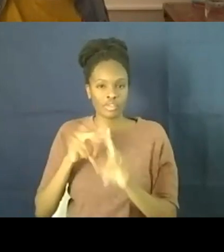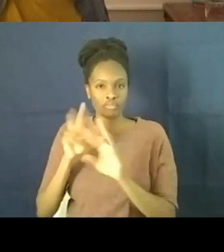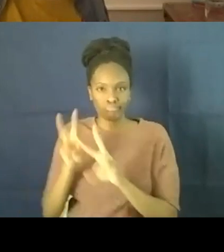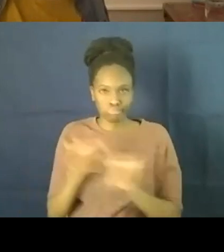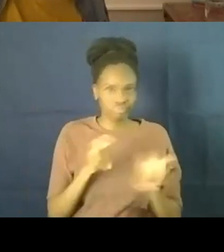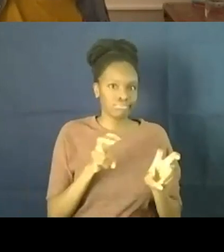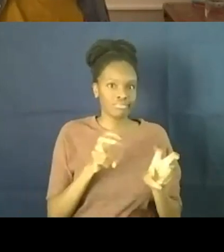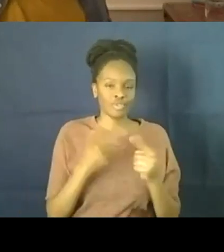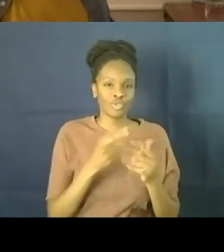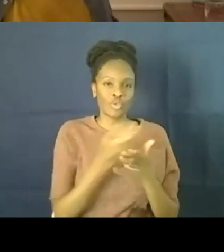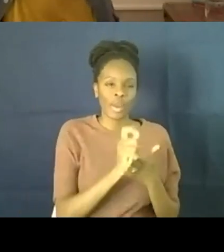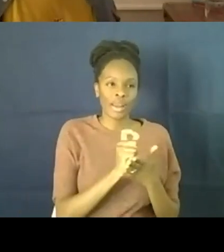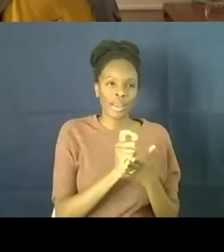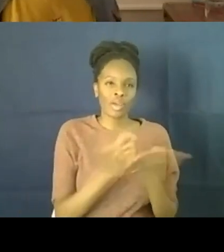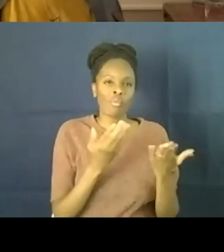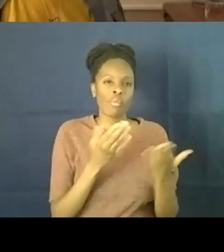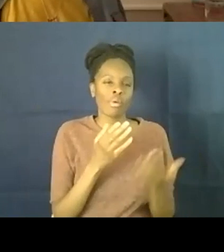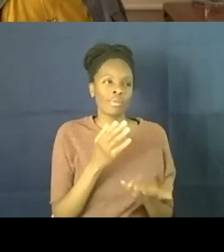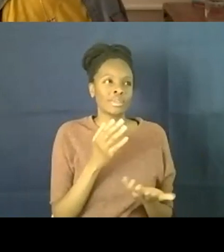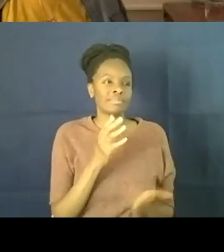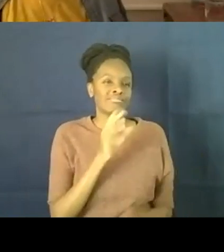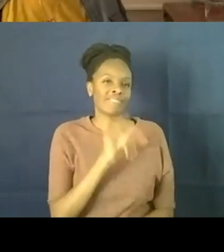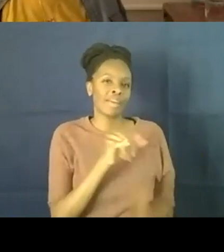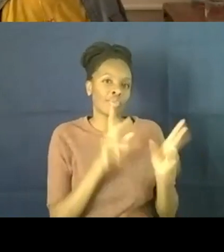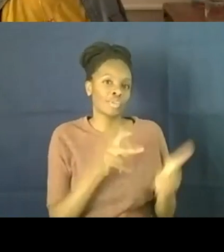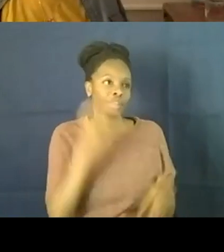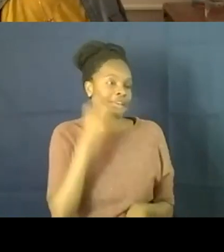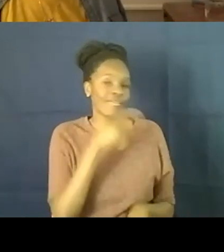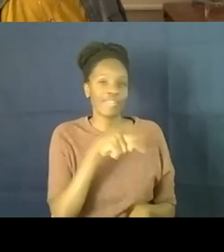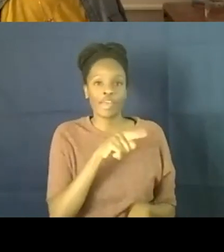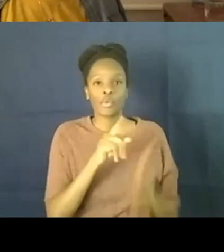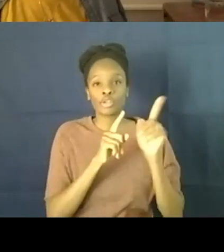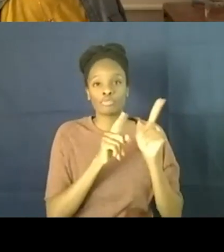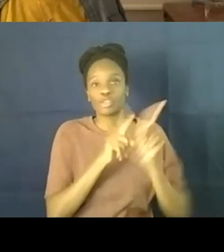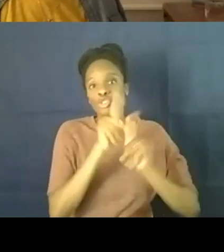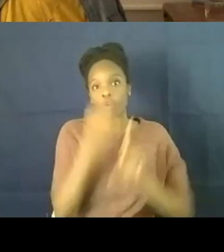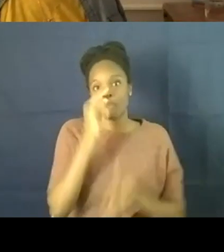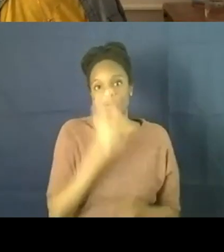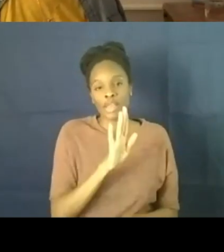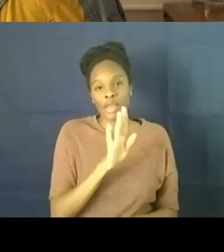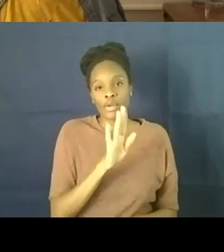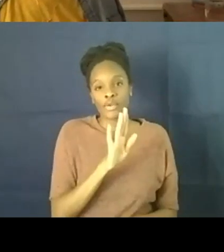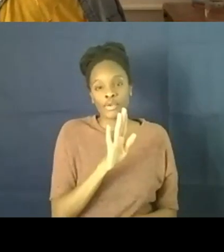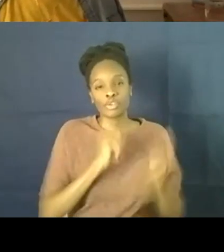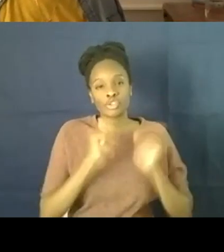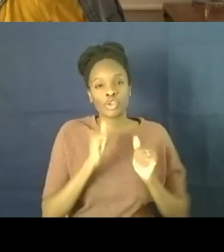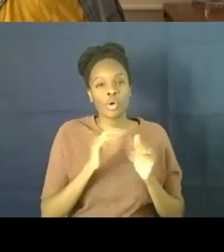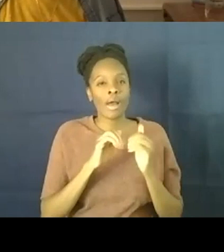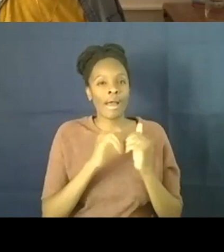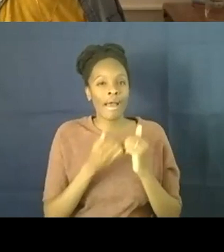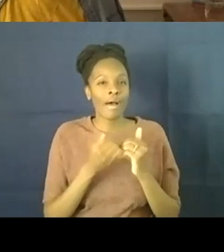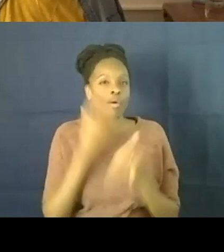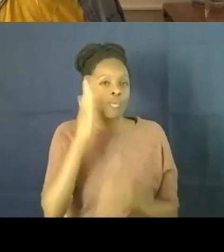like, well, if this person were the star of their own show where they got the authority to write their own voice, how would they perceive, or how would